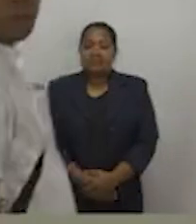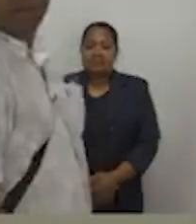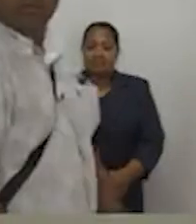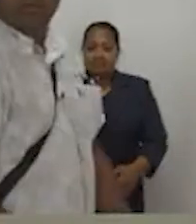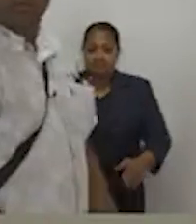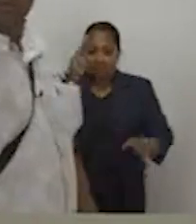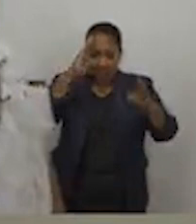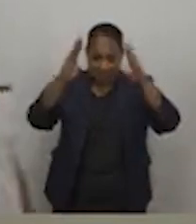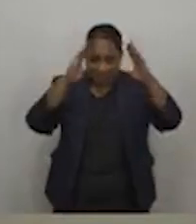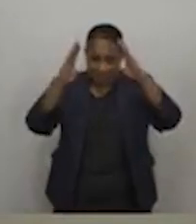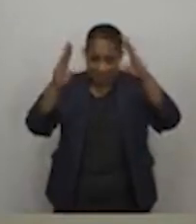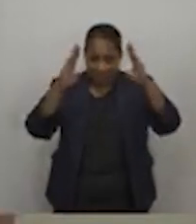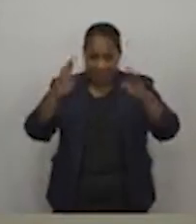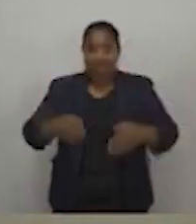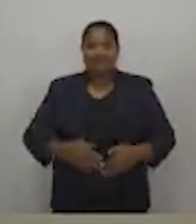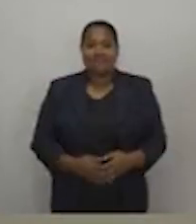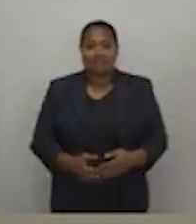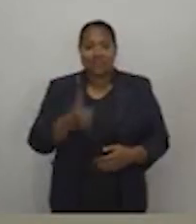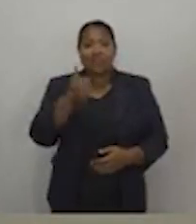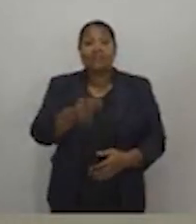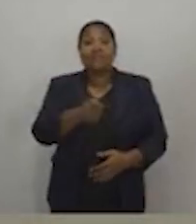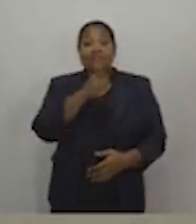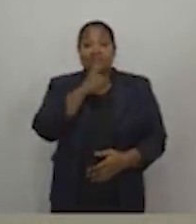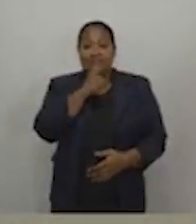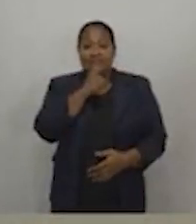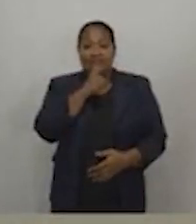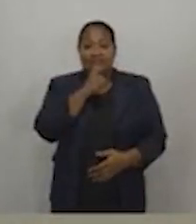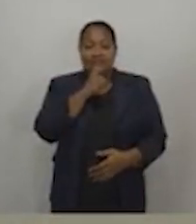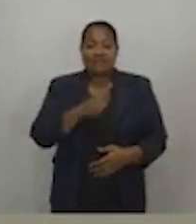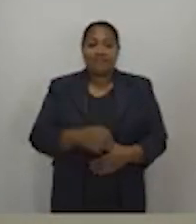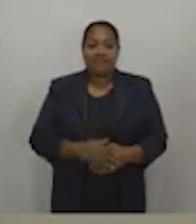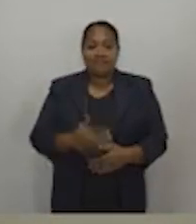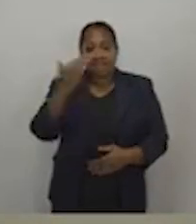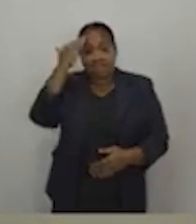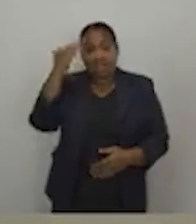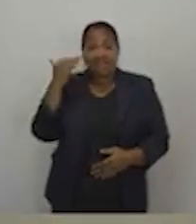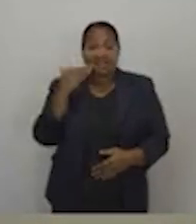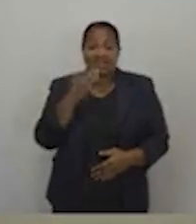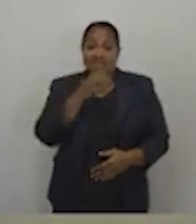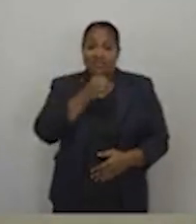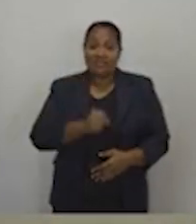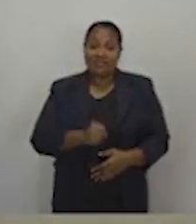Bulaminaka, and good afternoon, ladies and gentlemen.